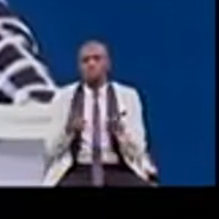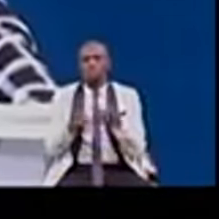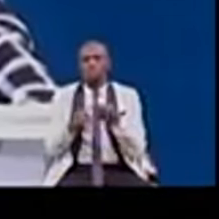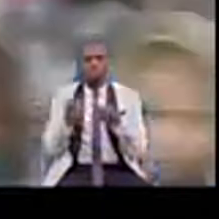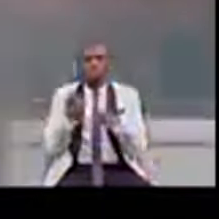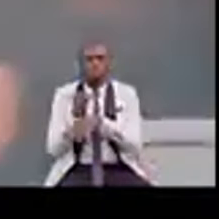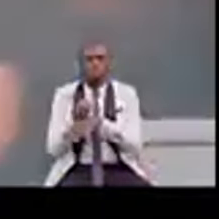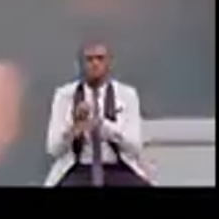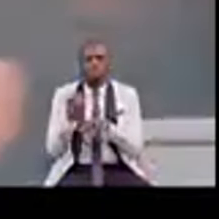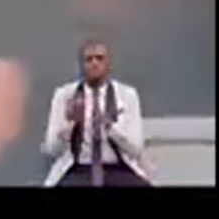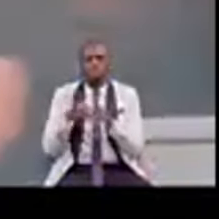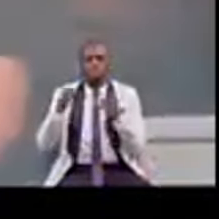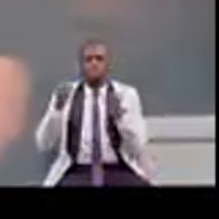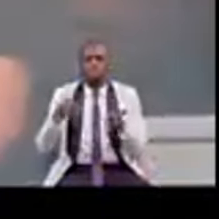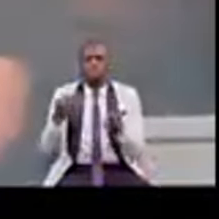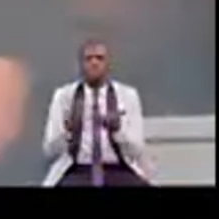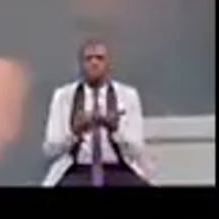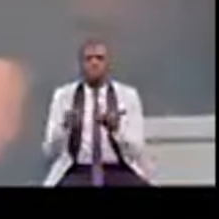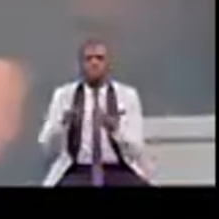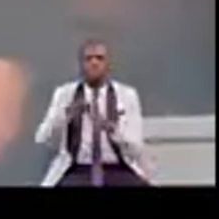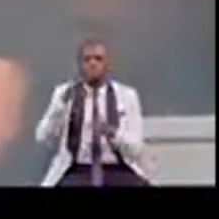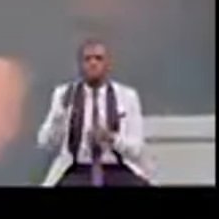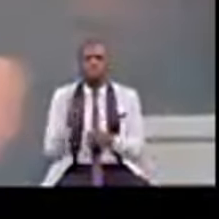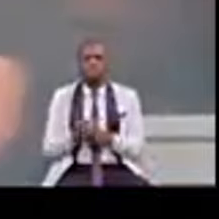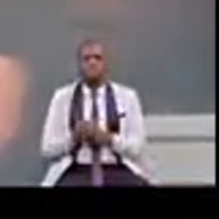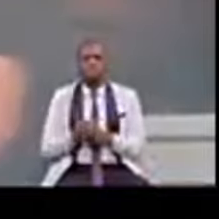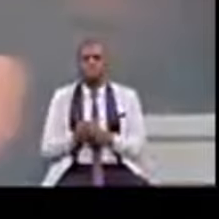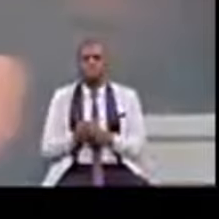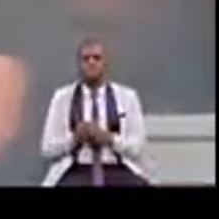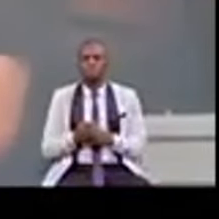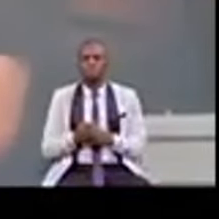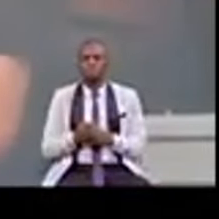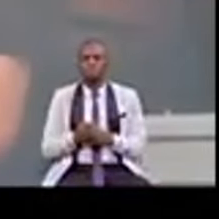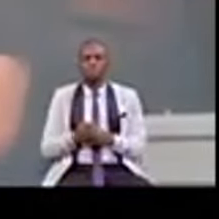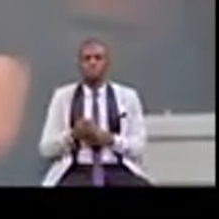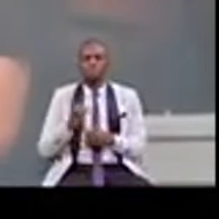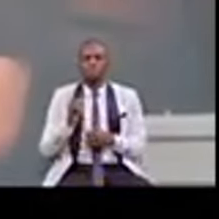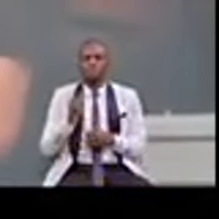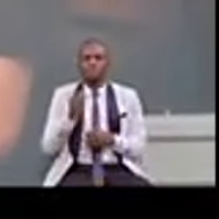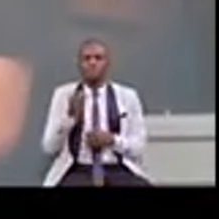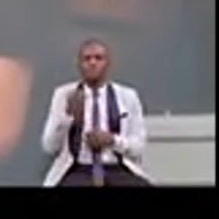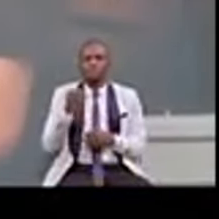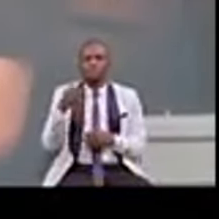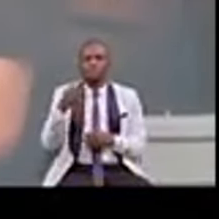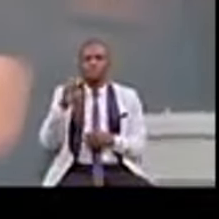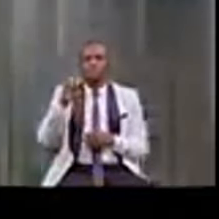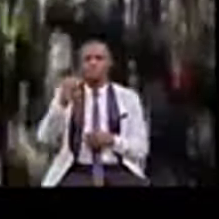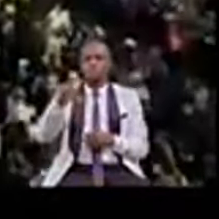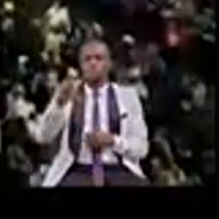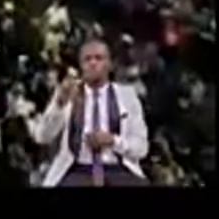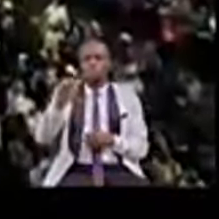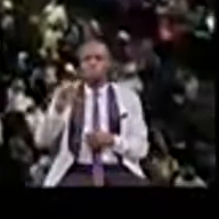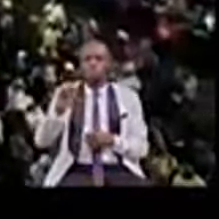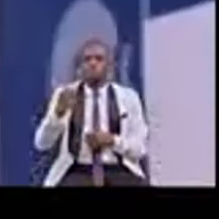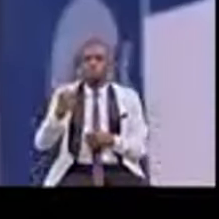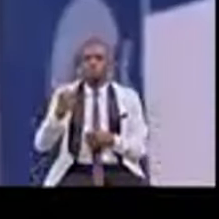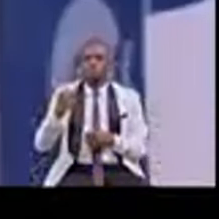empowering Emmanuel, the Son. We're looking at three things here. Number one,